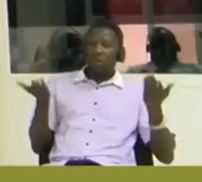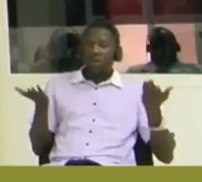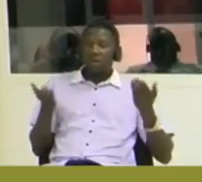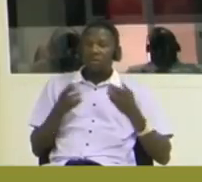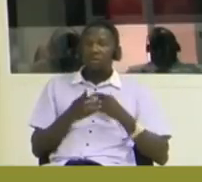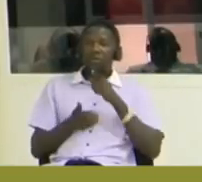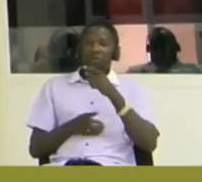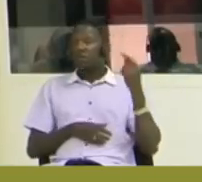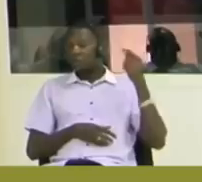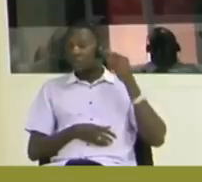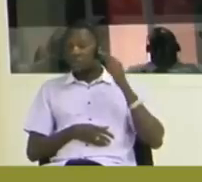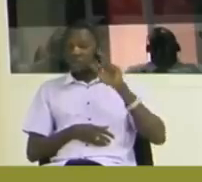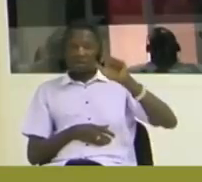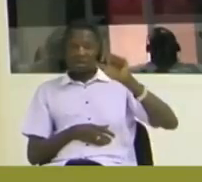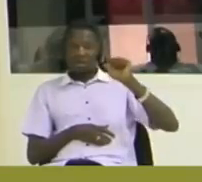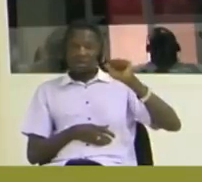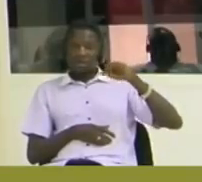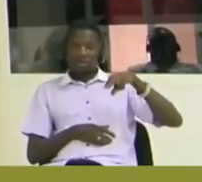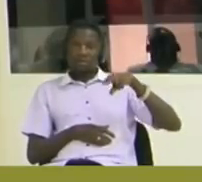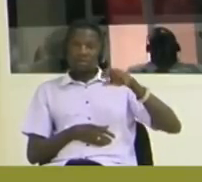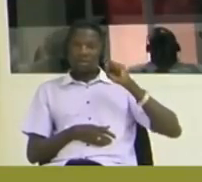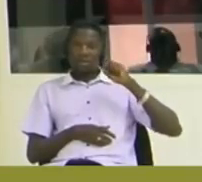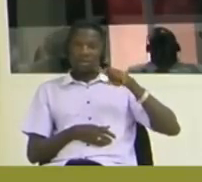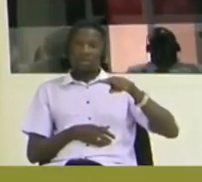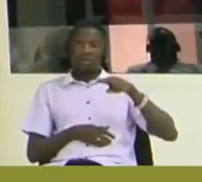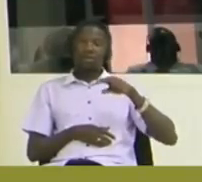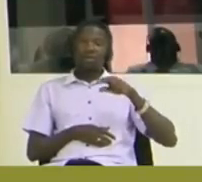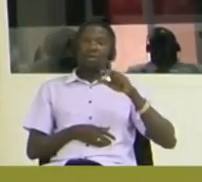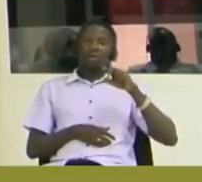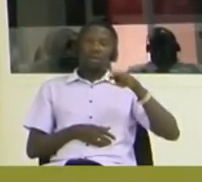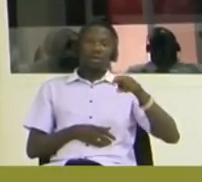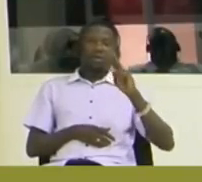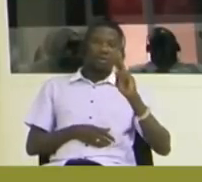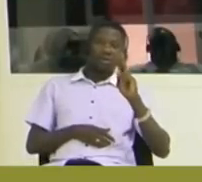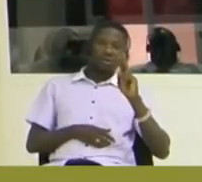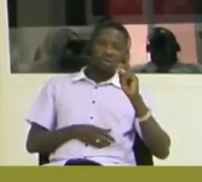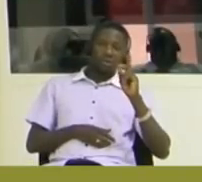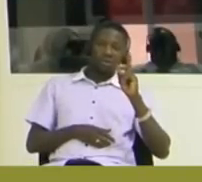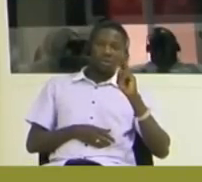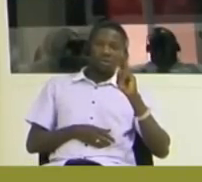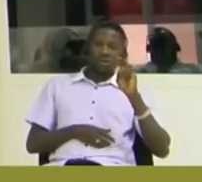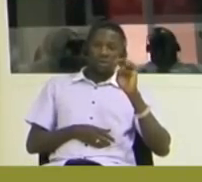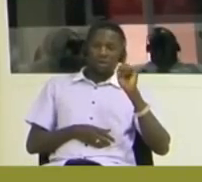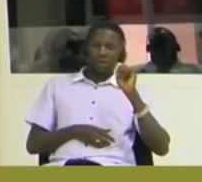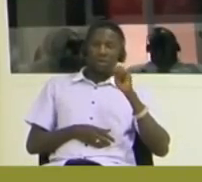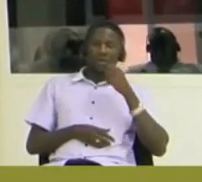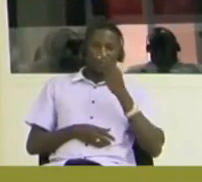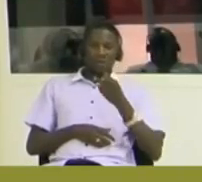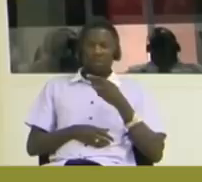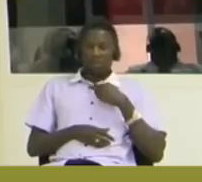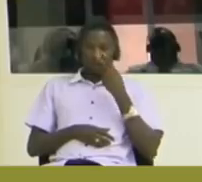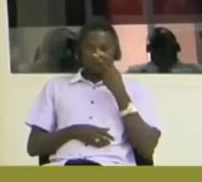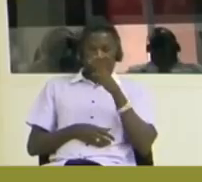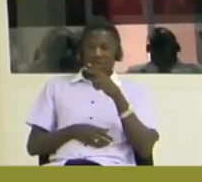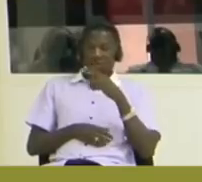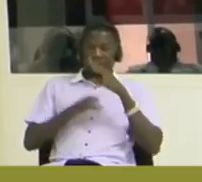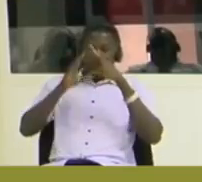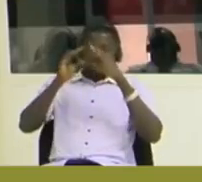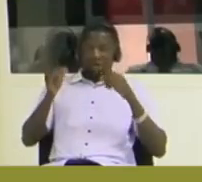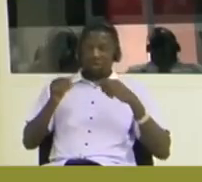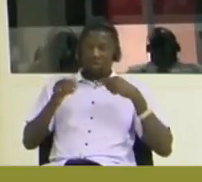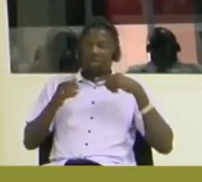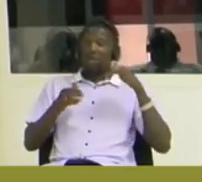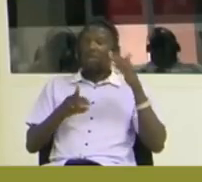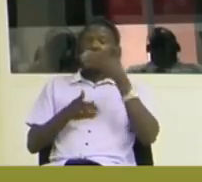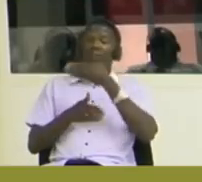You have had Lamindur say that he saw you at the house. At Yankuba Ture's house? Yes, sir. On